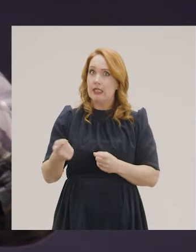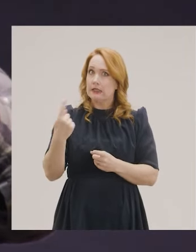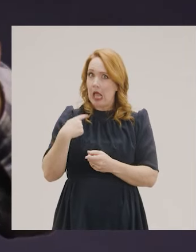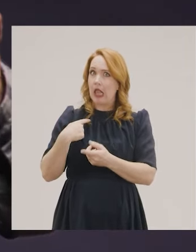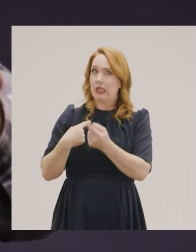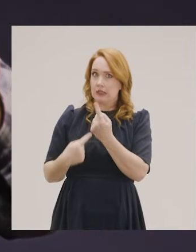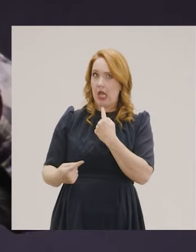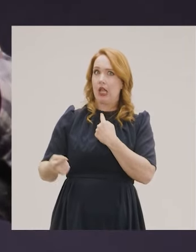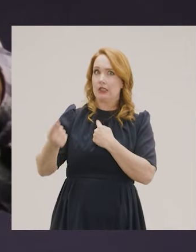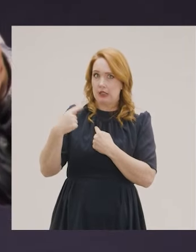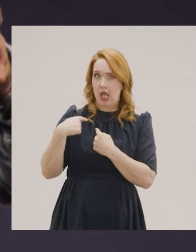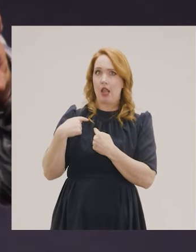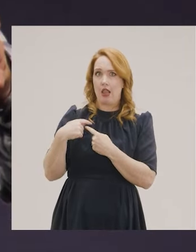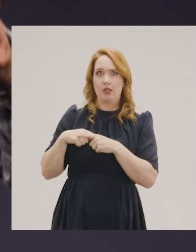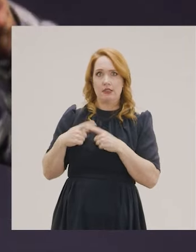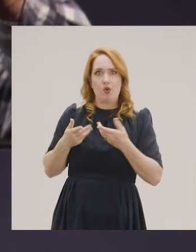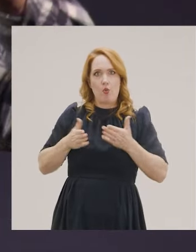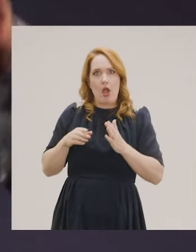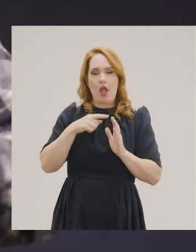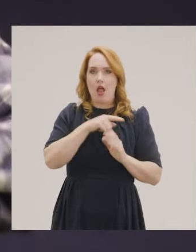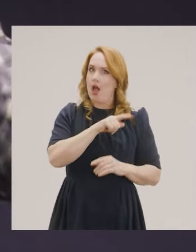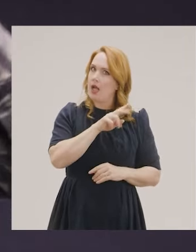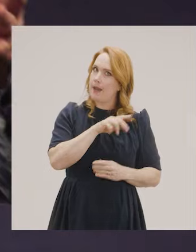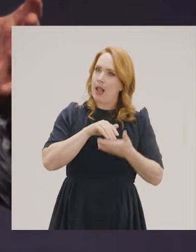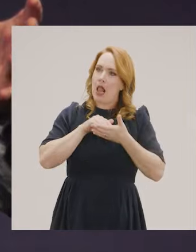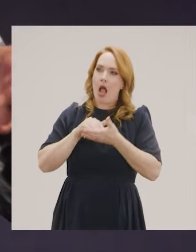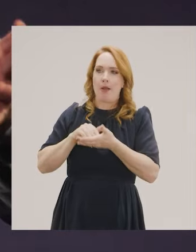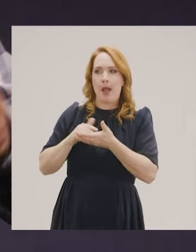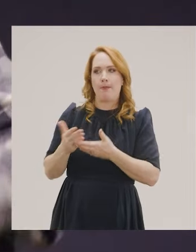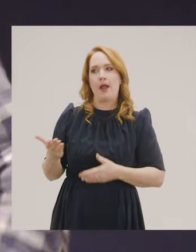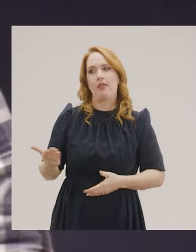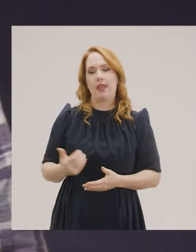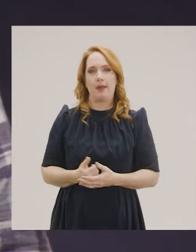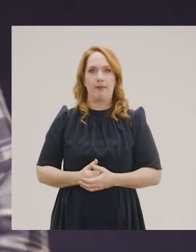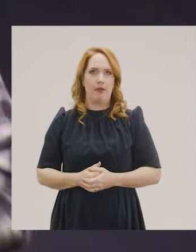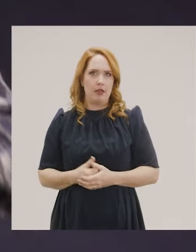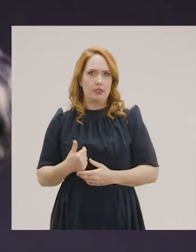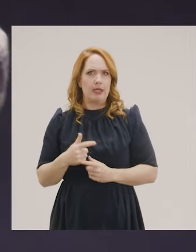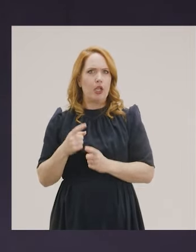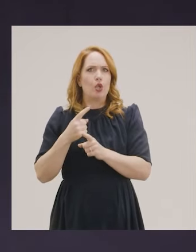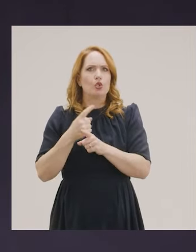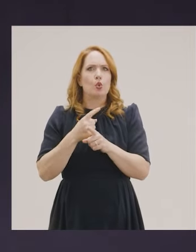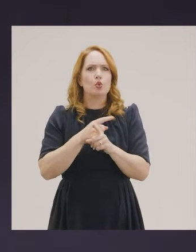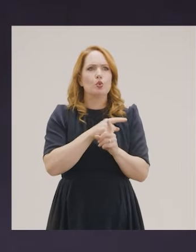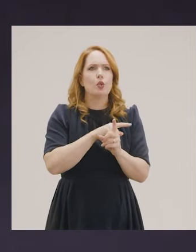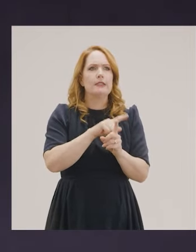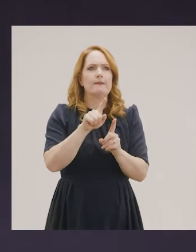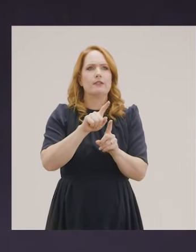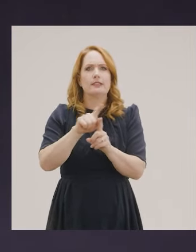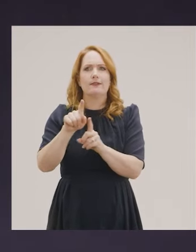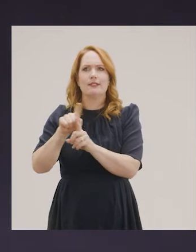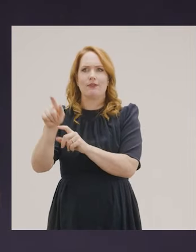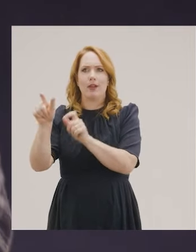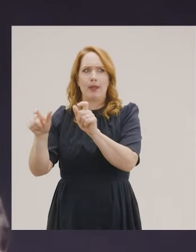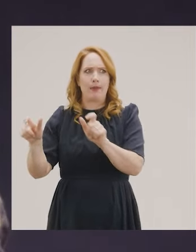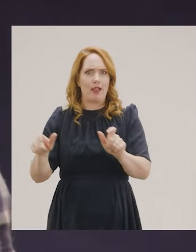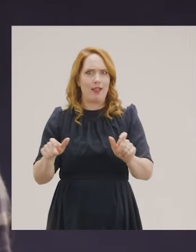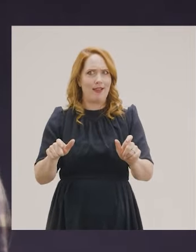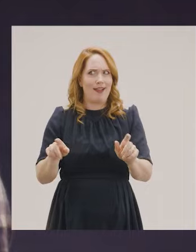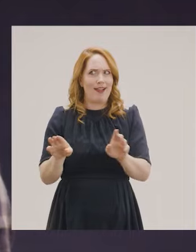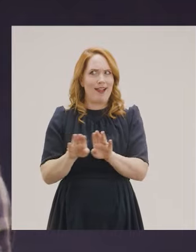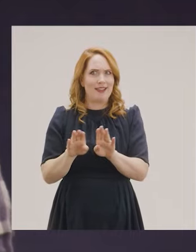story of ways that this couple had massively financially blessed them. And I went to person after person who was telling